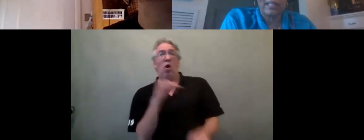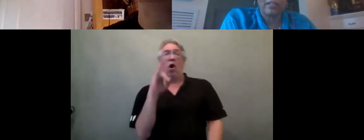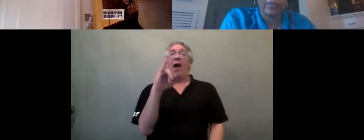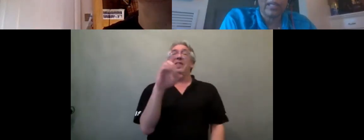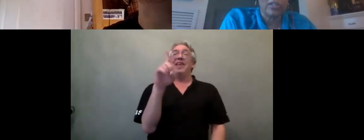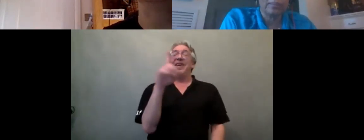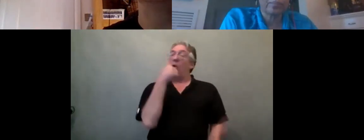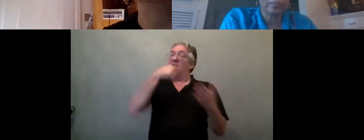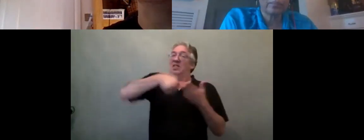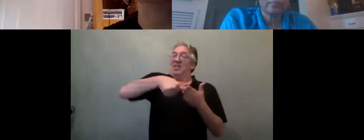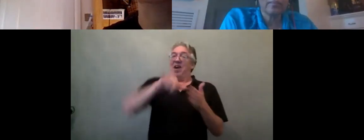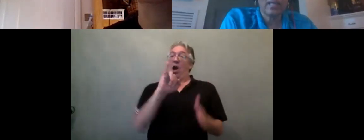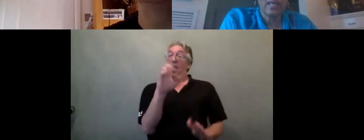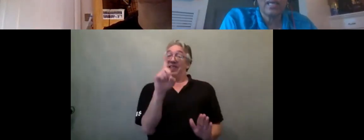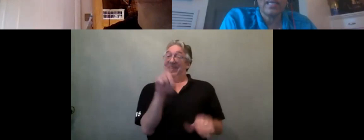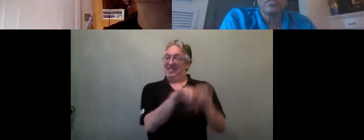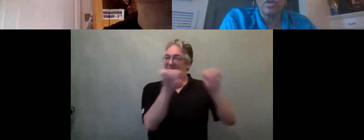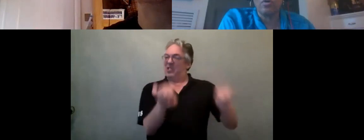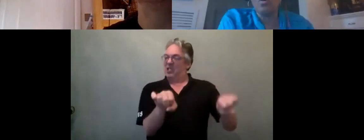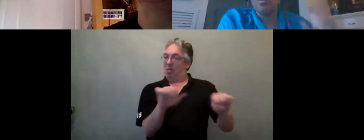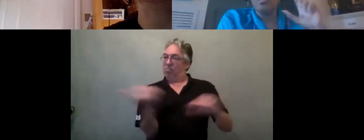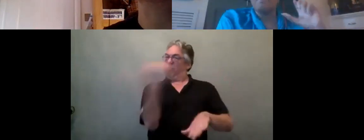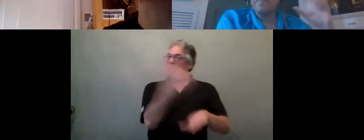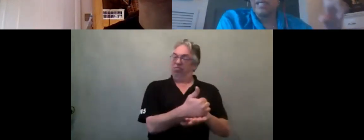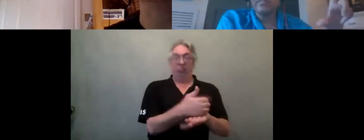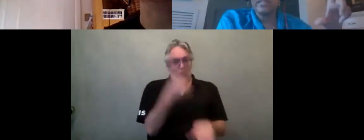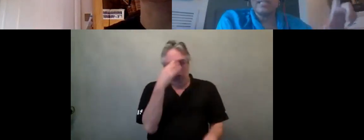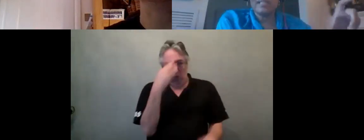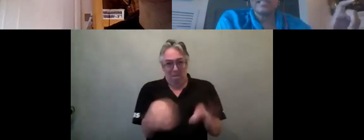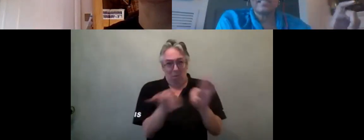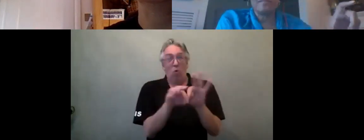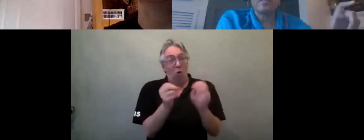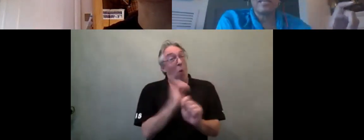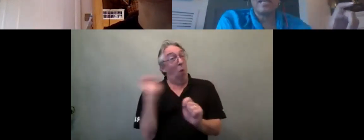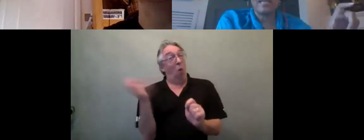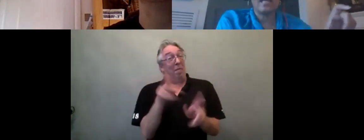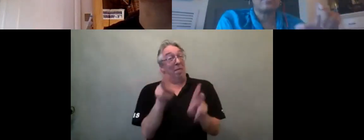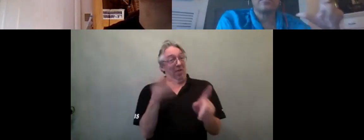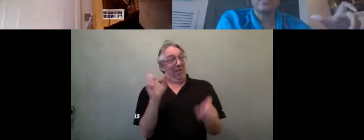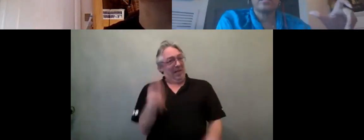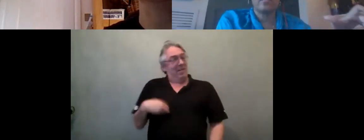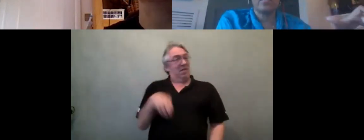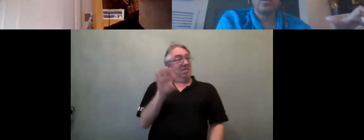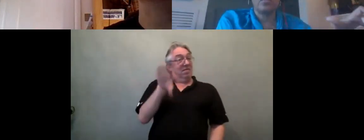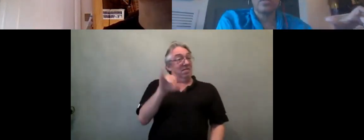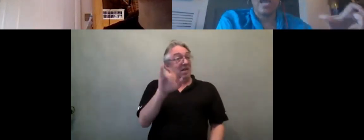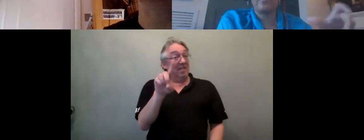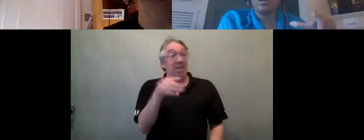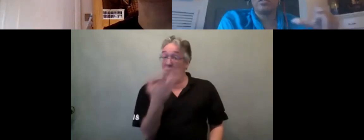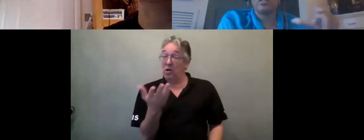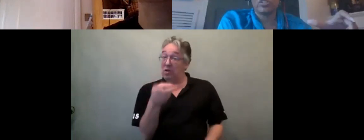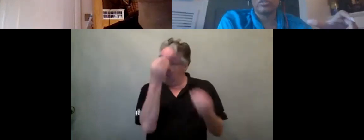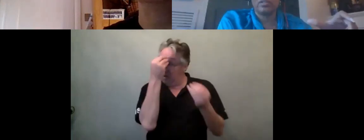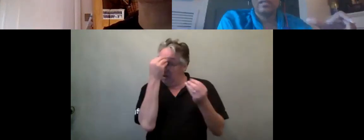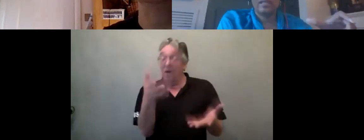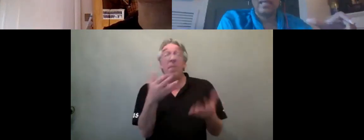an identification. And as you know, many of the ID systems today and services of those have